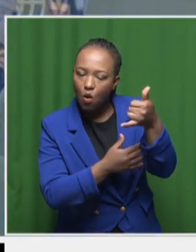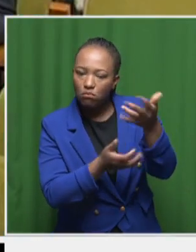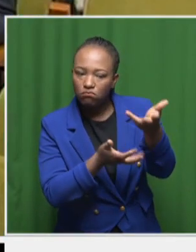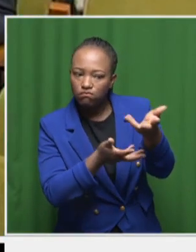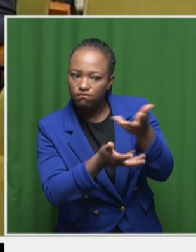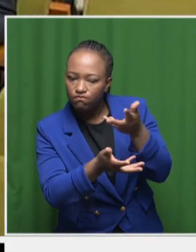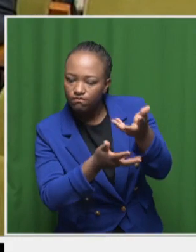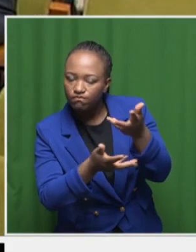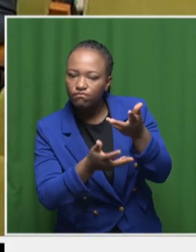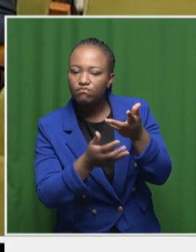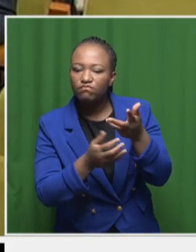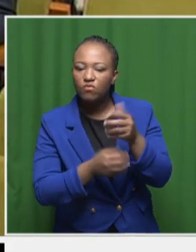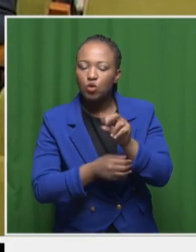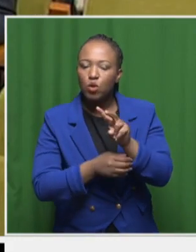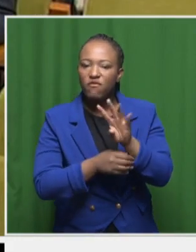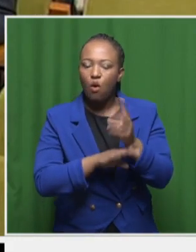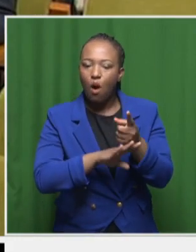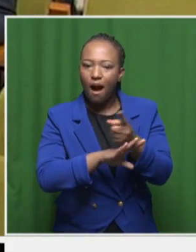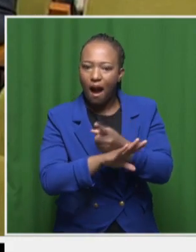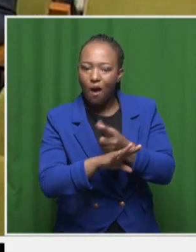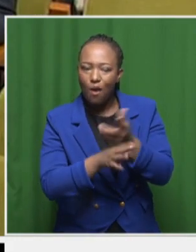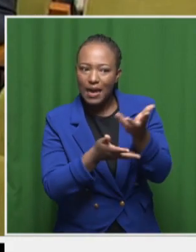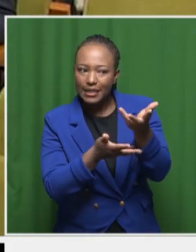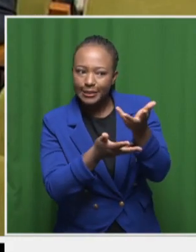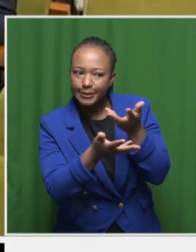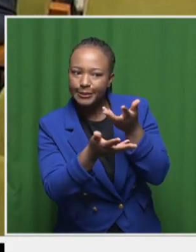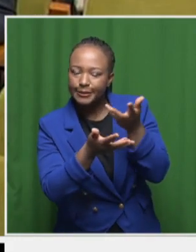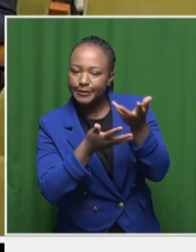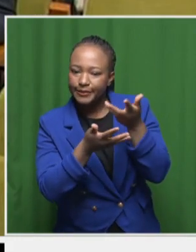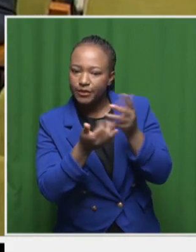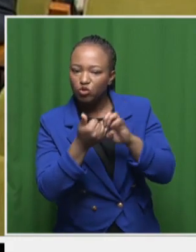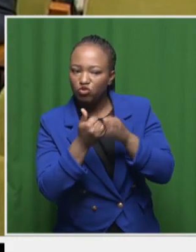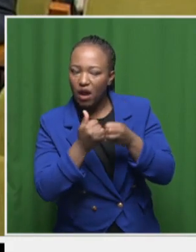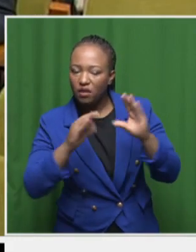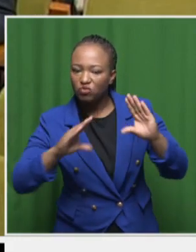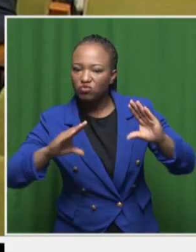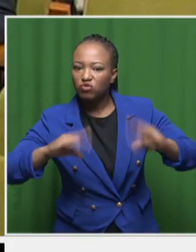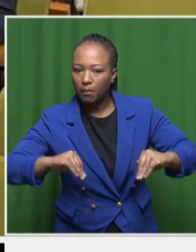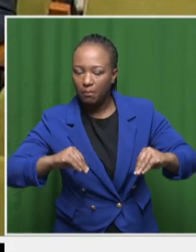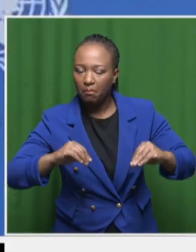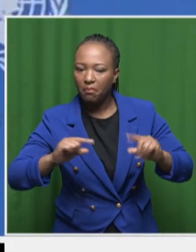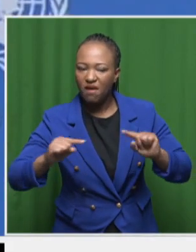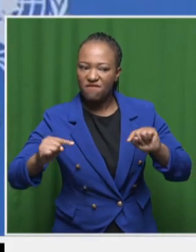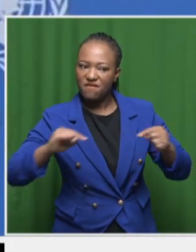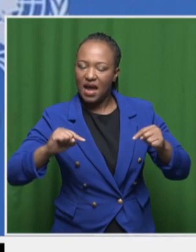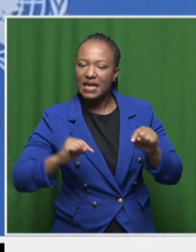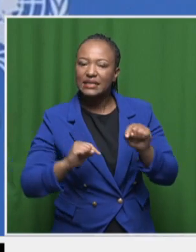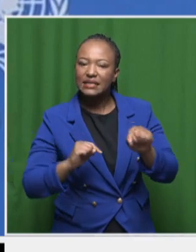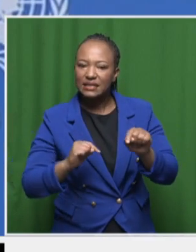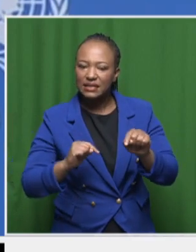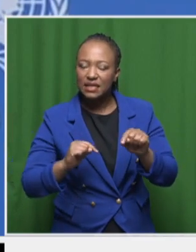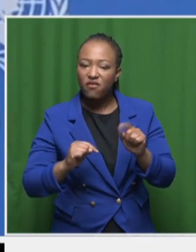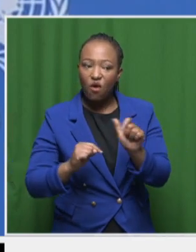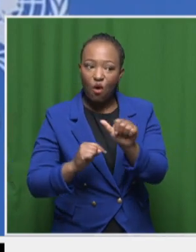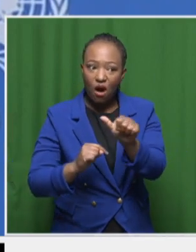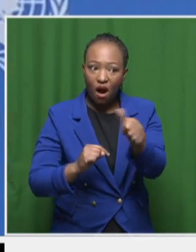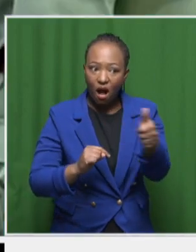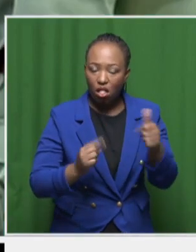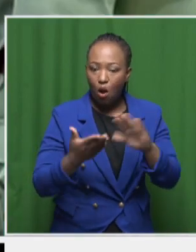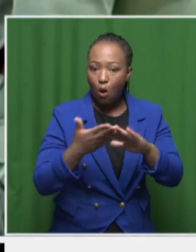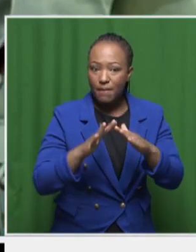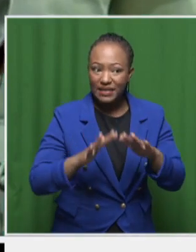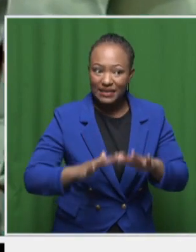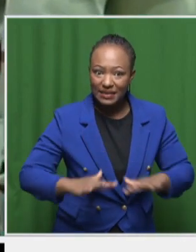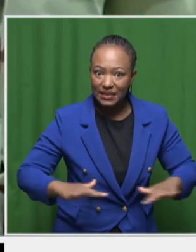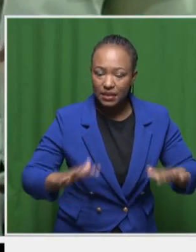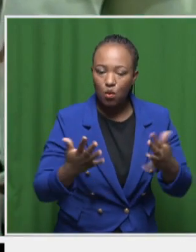to secure a 24-hour ceasefire, which will enable a much-needed reprieve to all affected civilians in